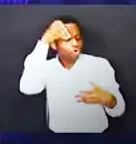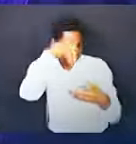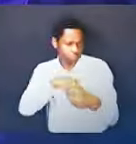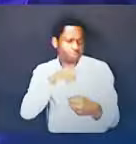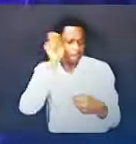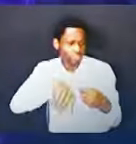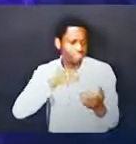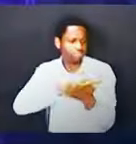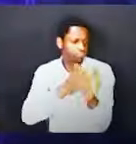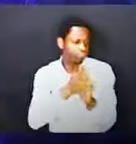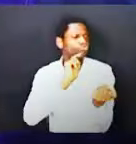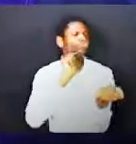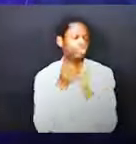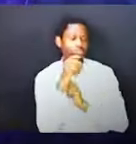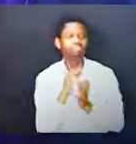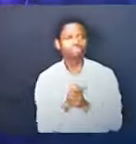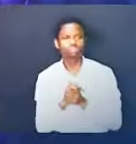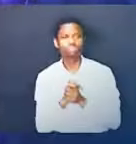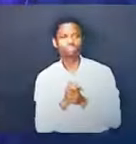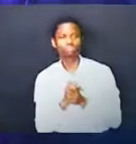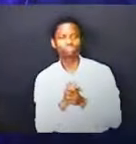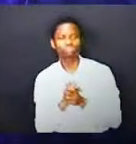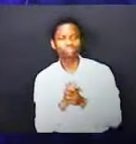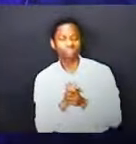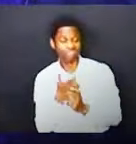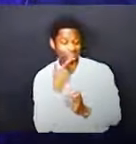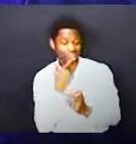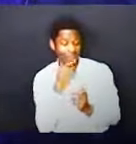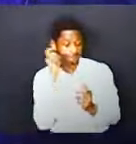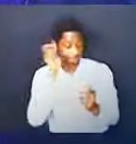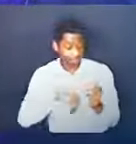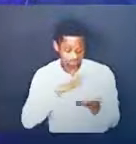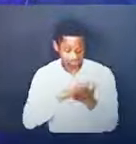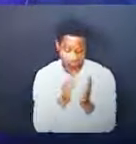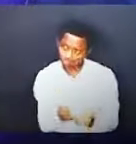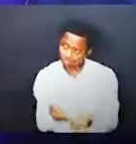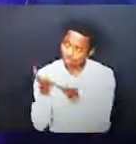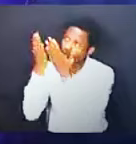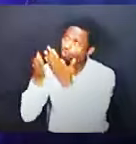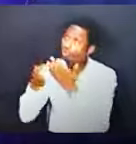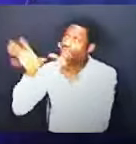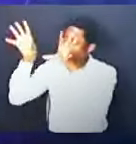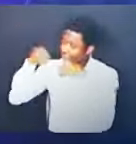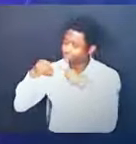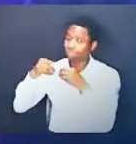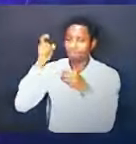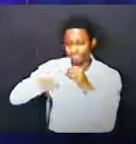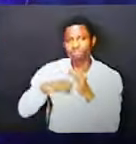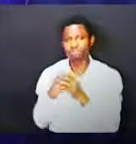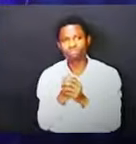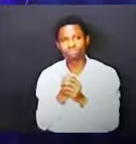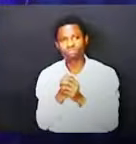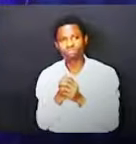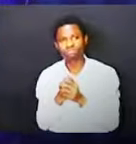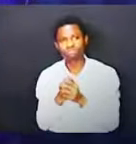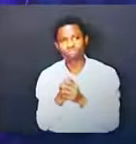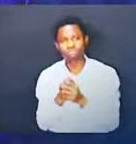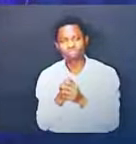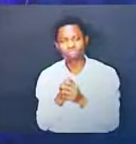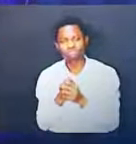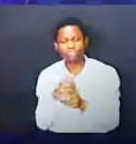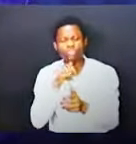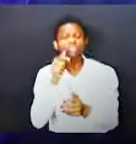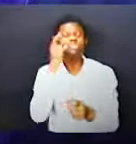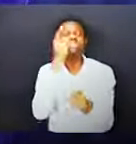heart. Says, let it be acceptable in your sight. Not when the presiding elder